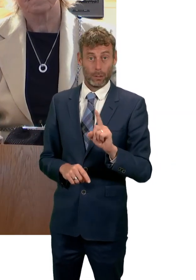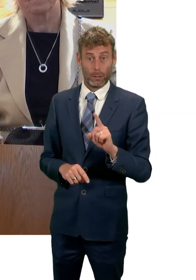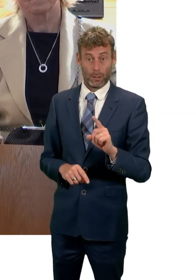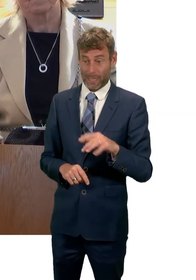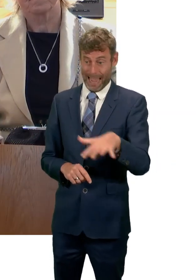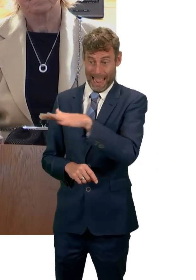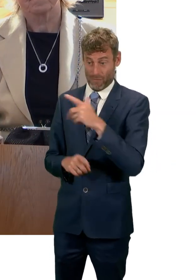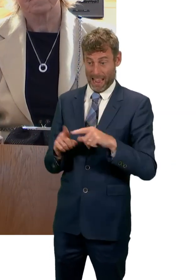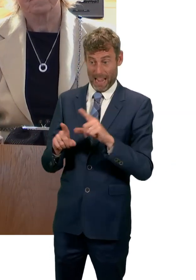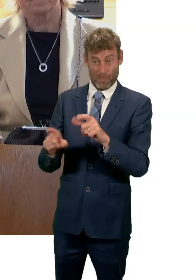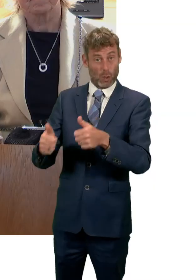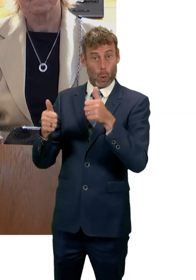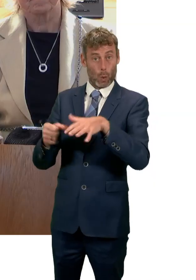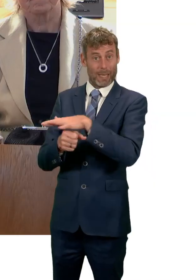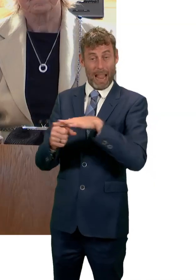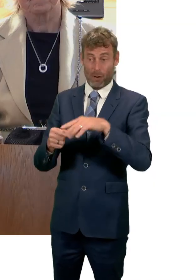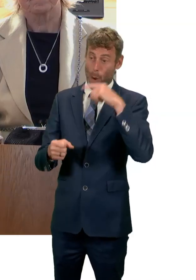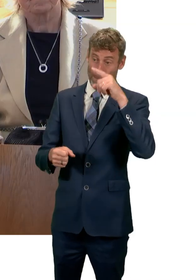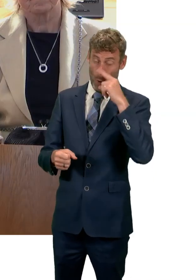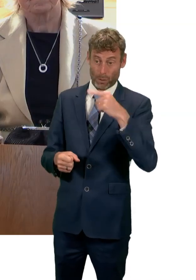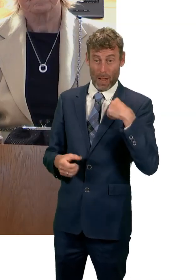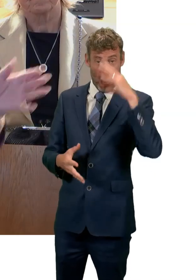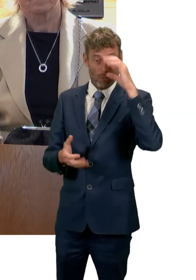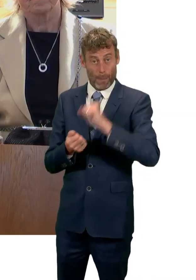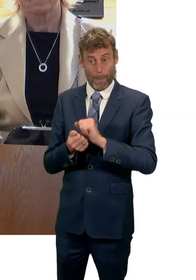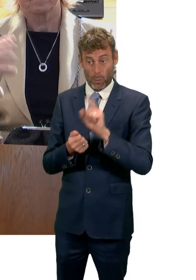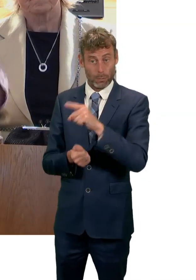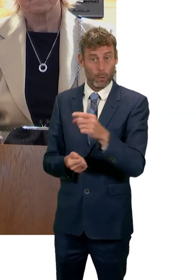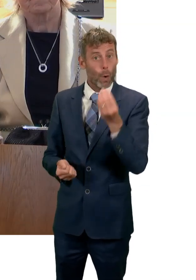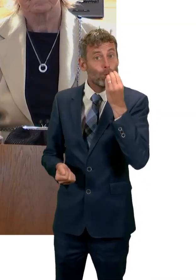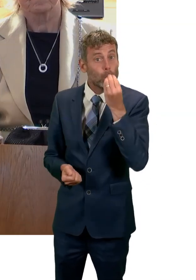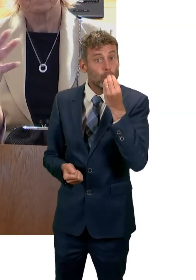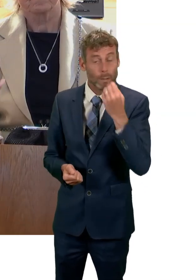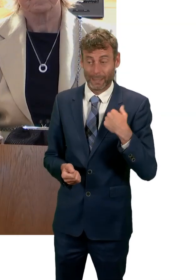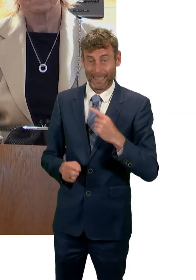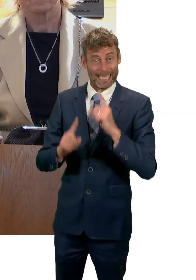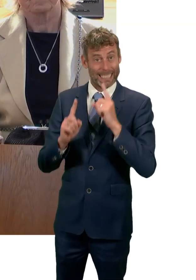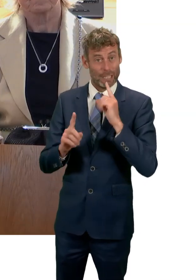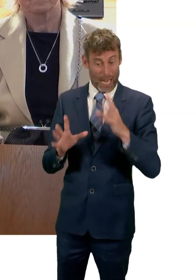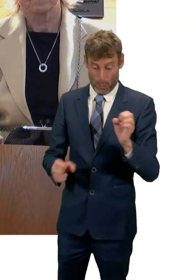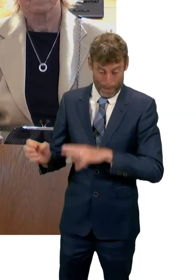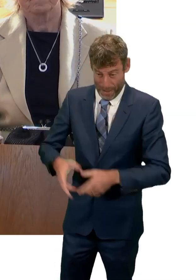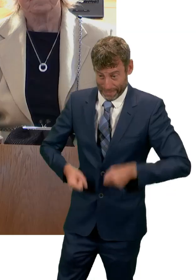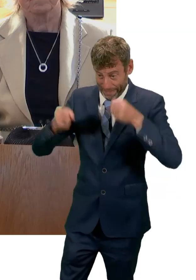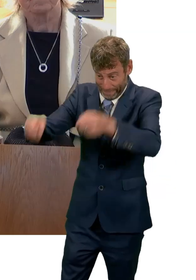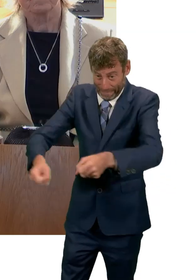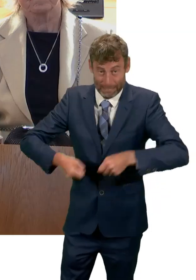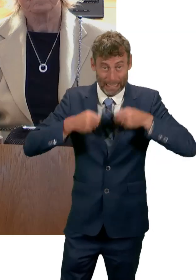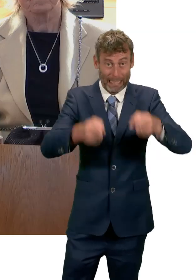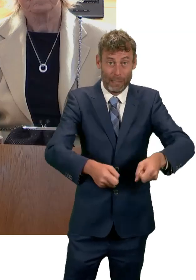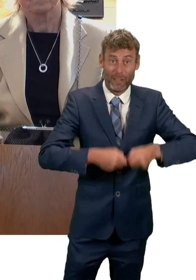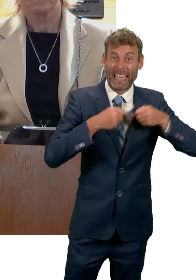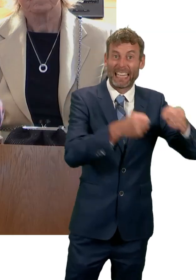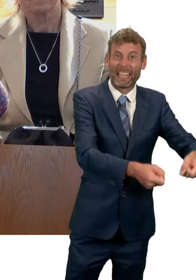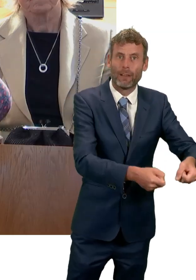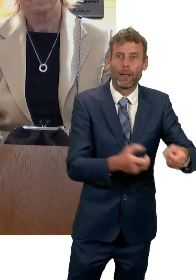area of Edinburgh considered to be posh. So, but boundaries cross, and how do we make it simple? How